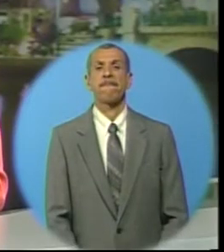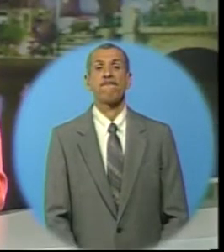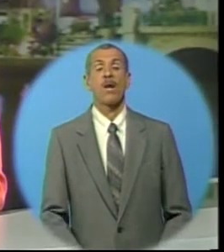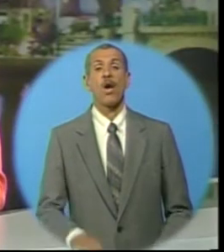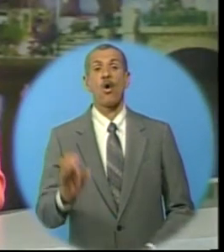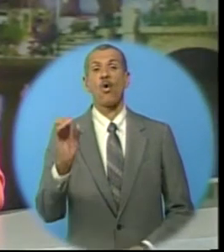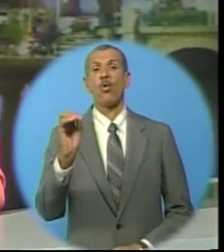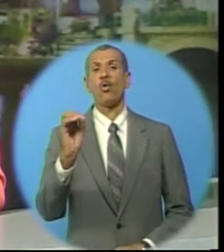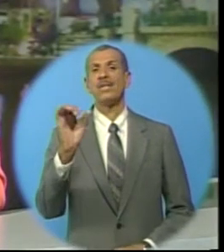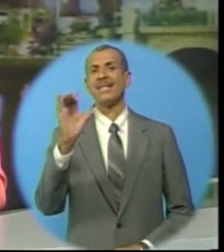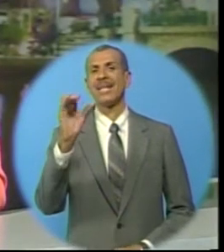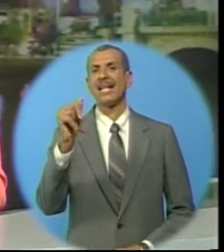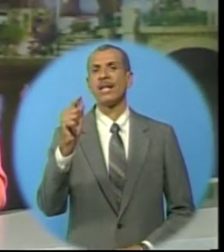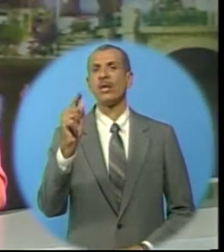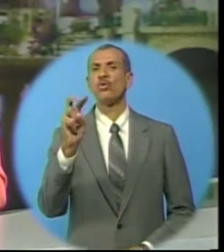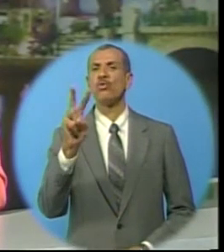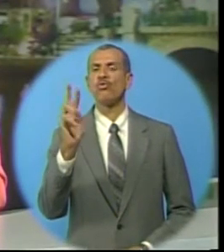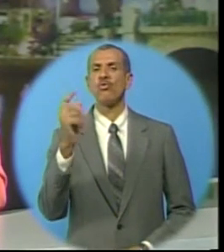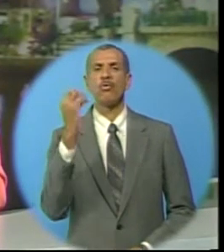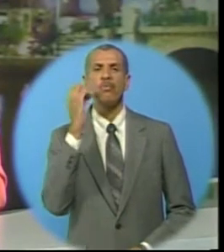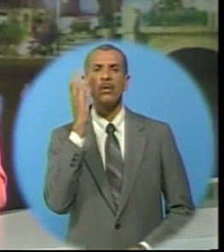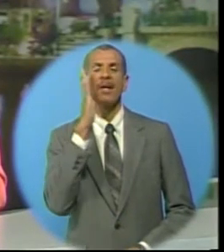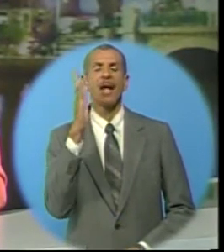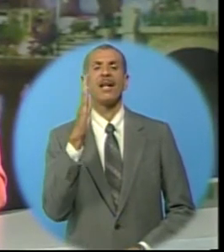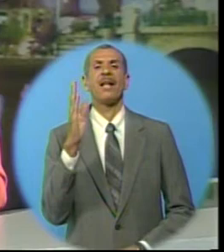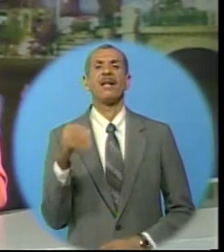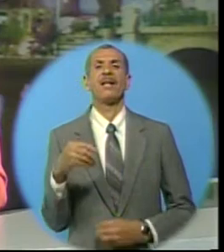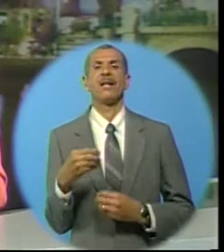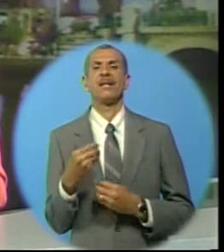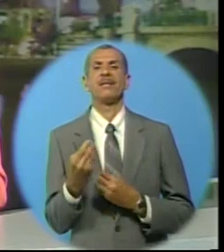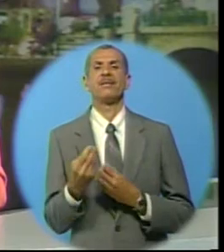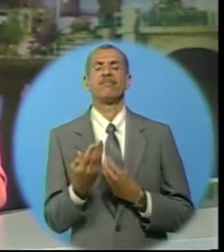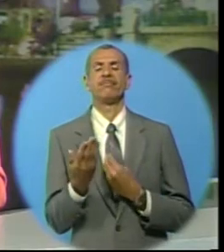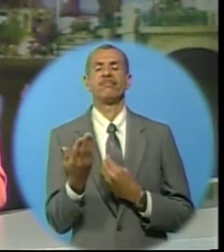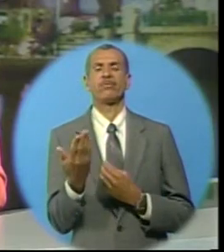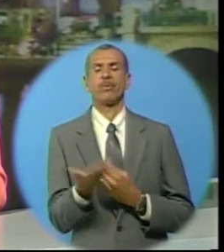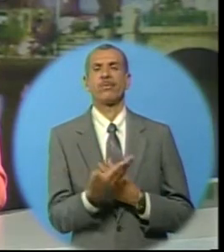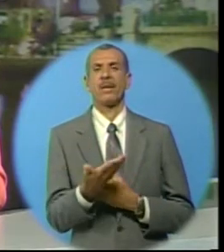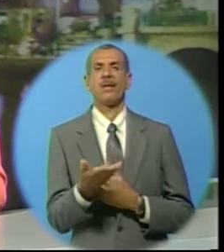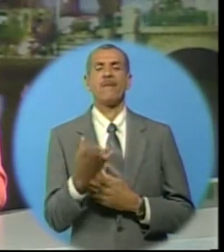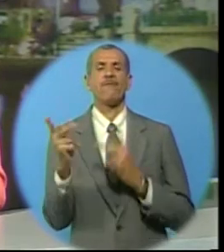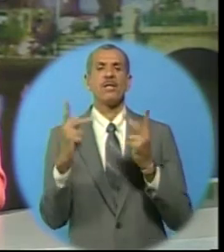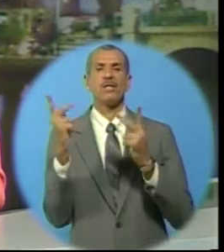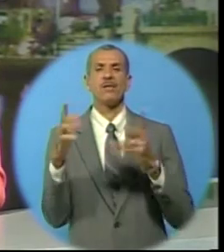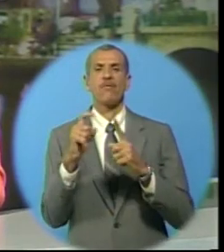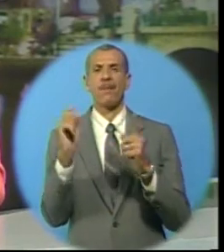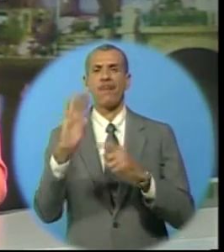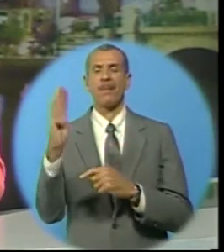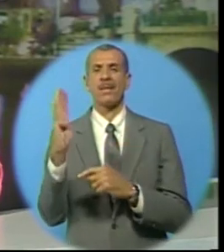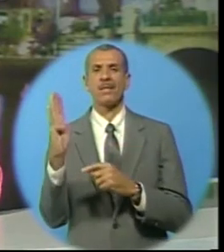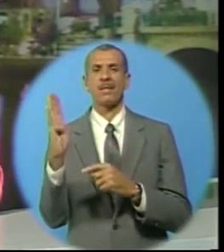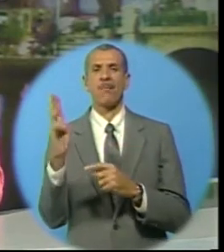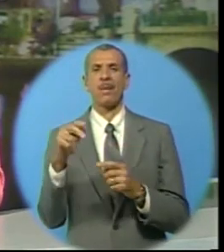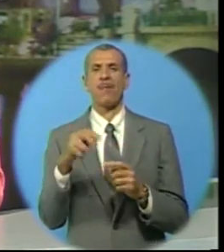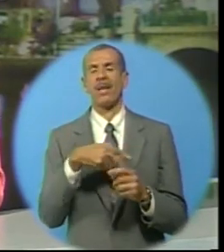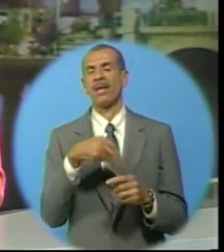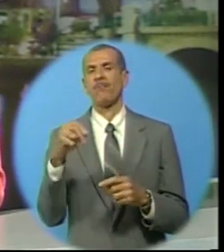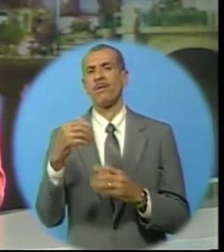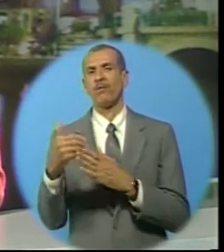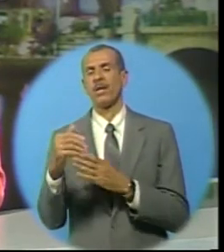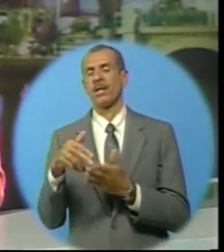Ocean 2 Resort is catering to its visitors who come to Barbados in the middle of the crop over season but will leave before the big jump up on